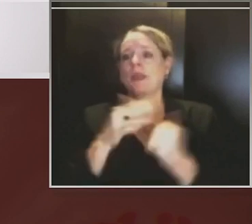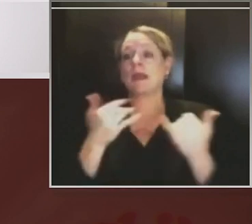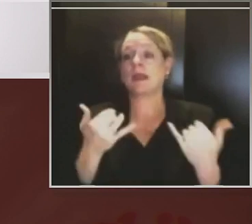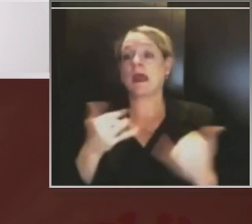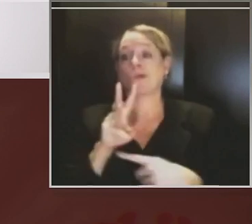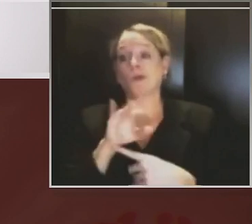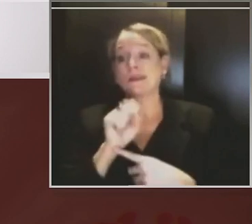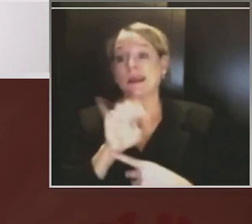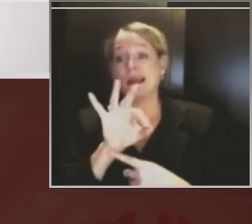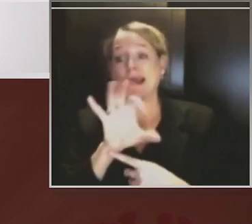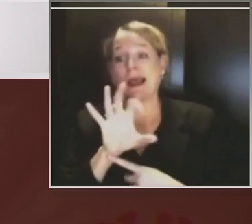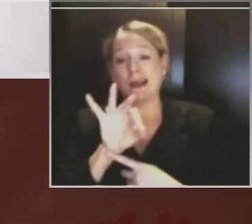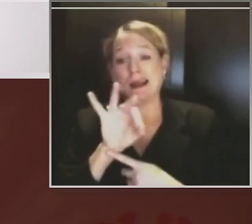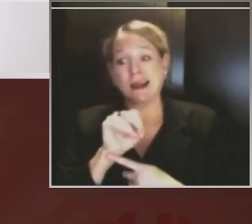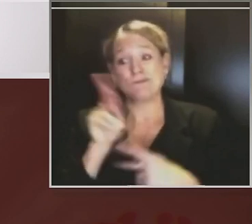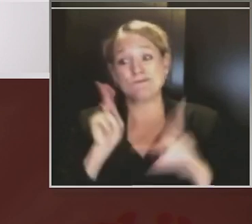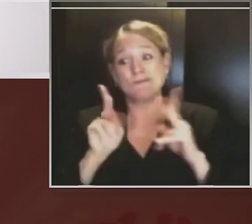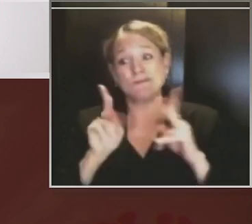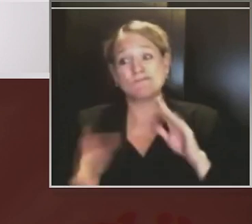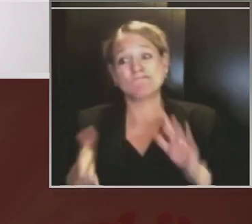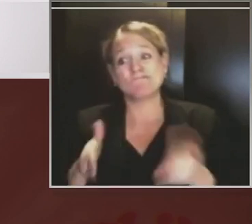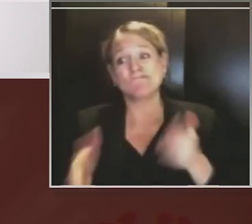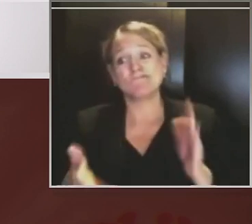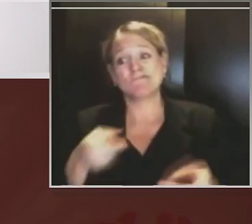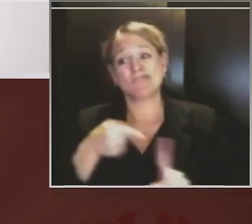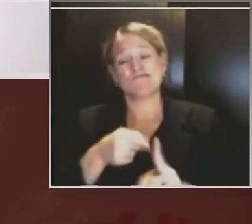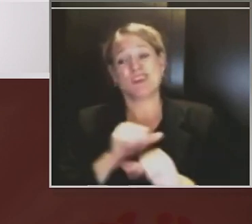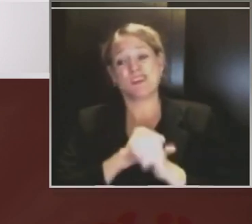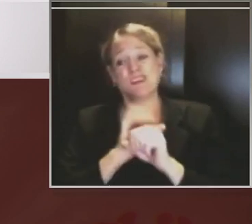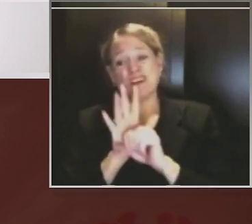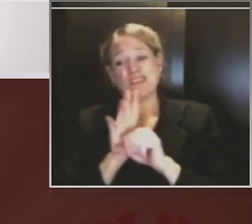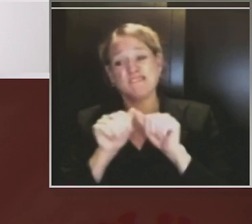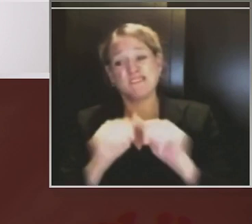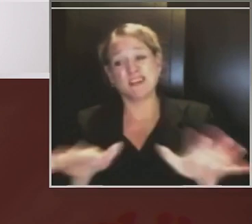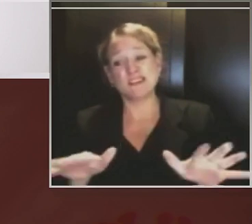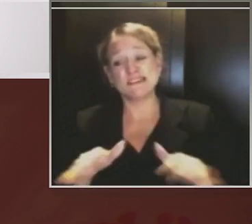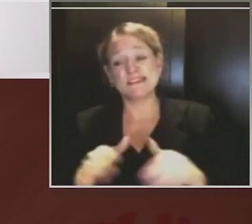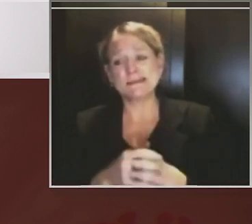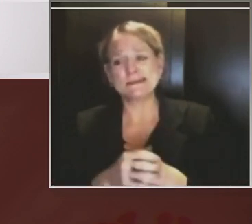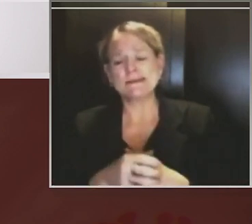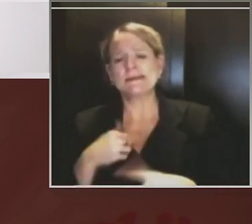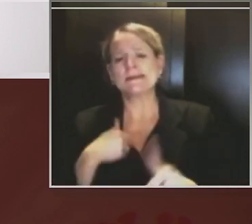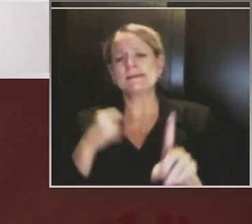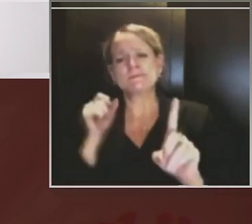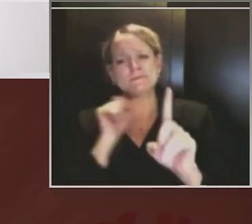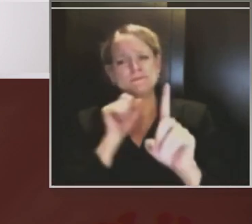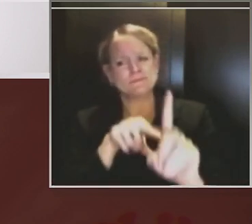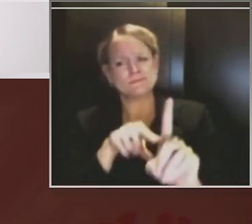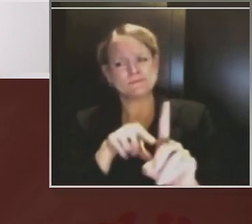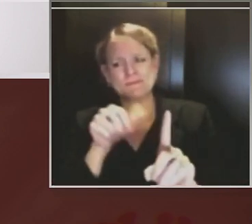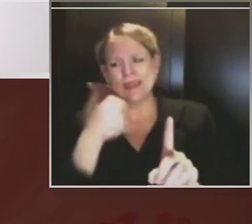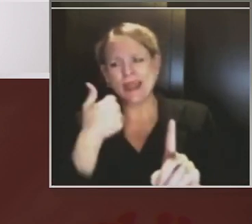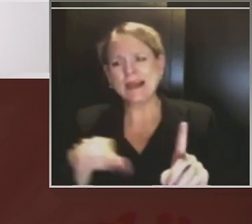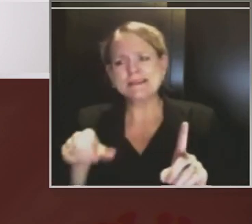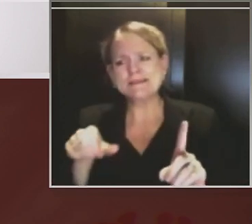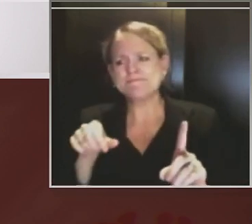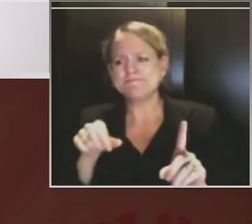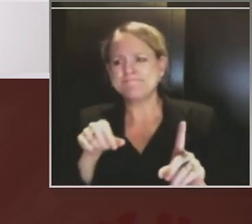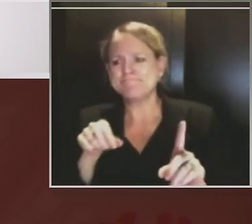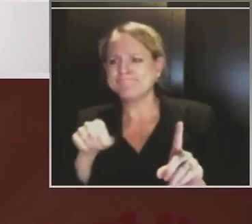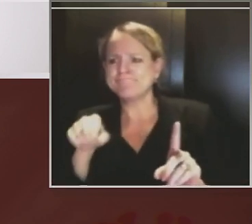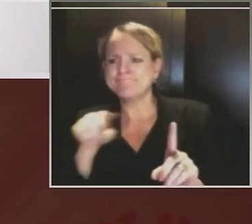great. Otherwise, if Dr. Ryan Westergaard would like to answer, how and why are we where we are